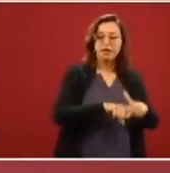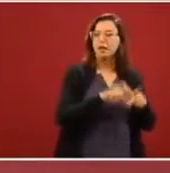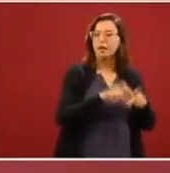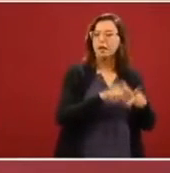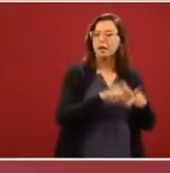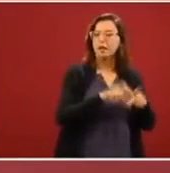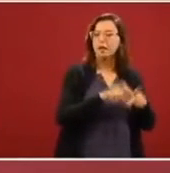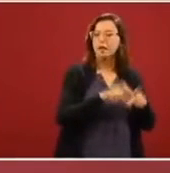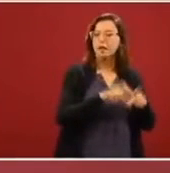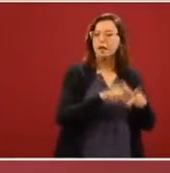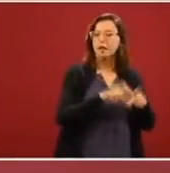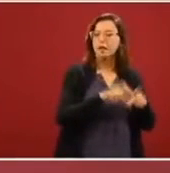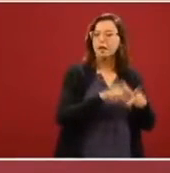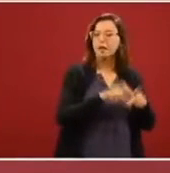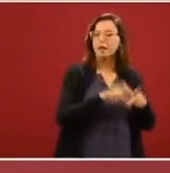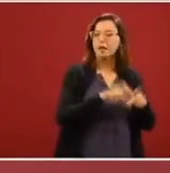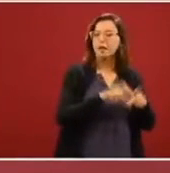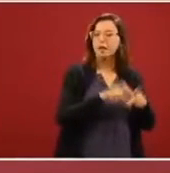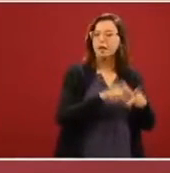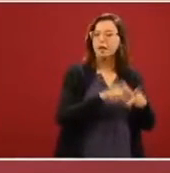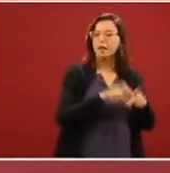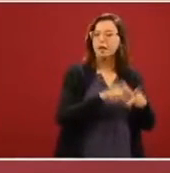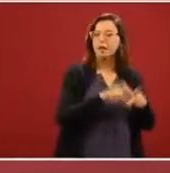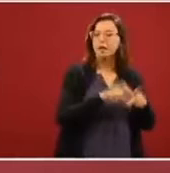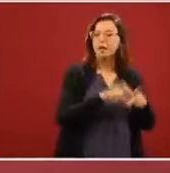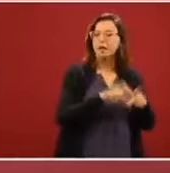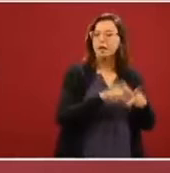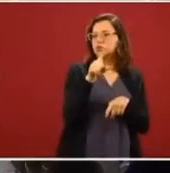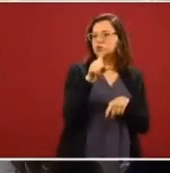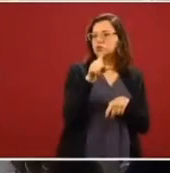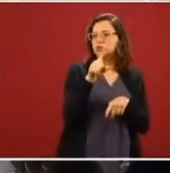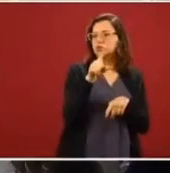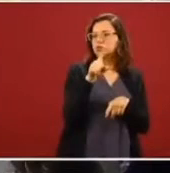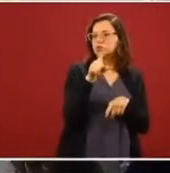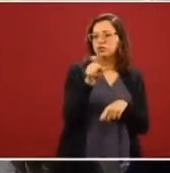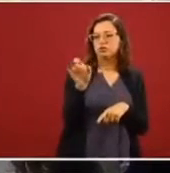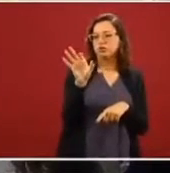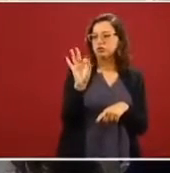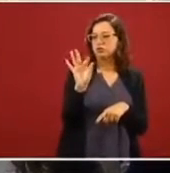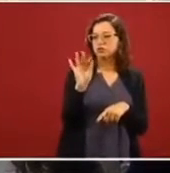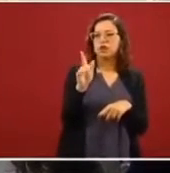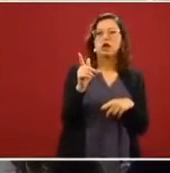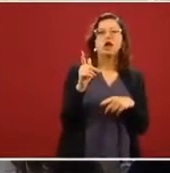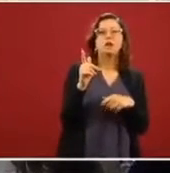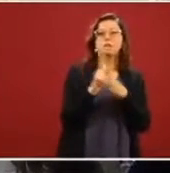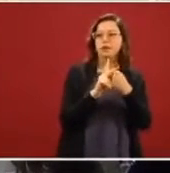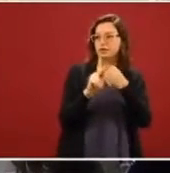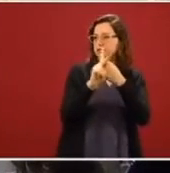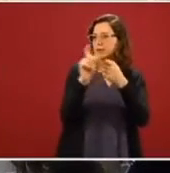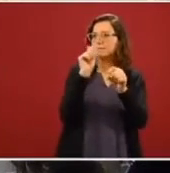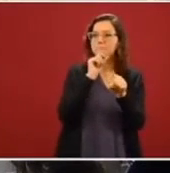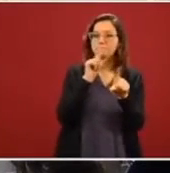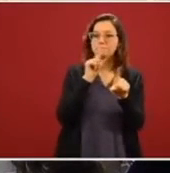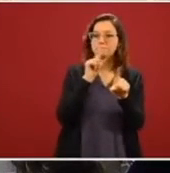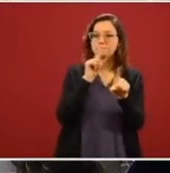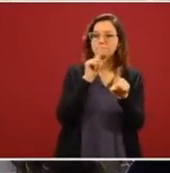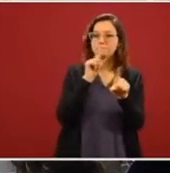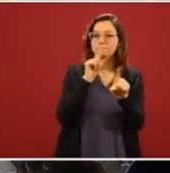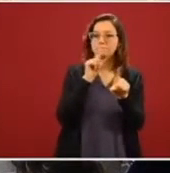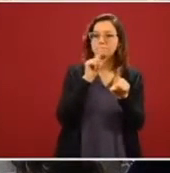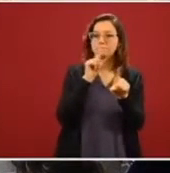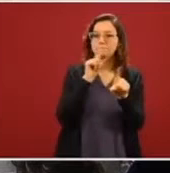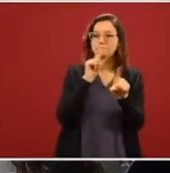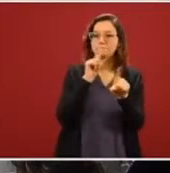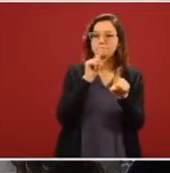caso, that have had at least one case. hay una fase en la que el virus entra. There